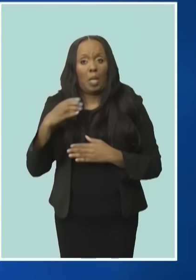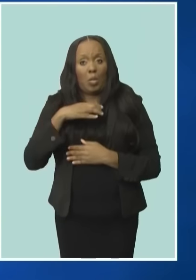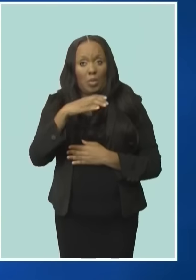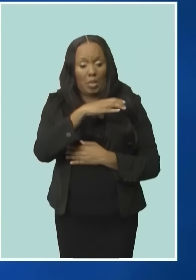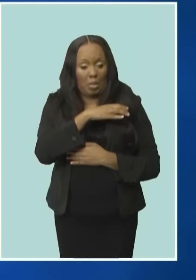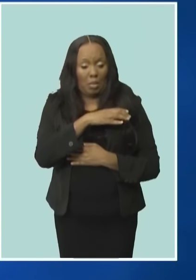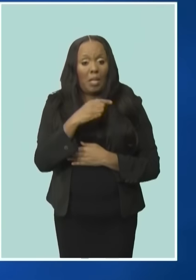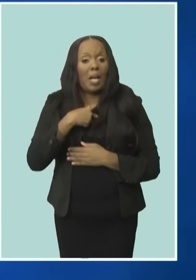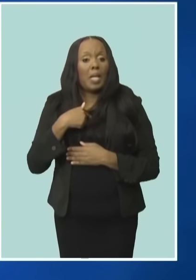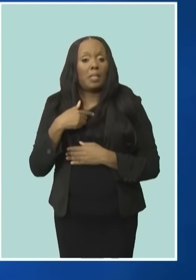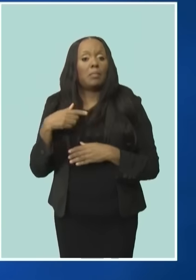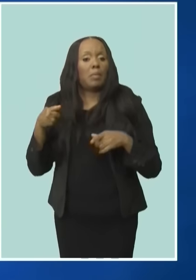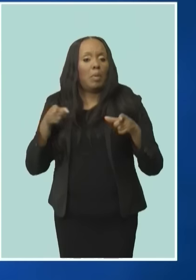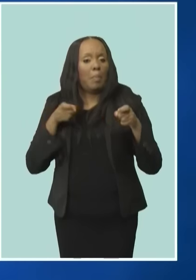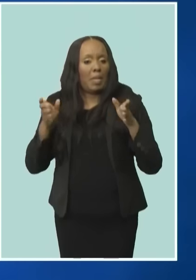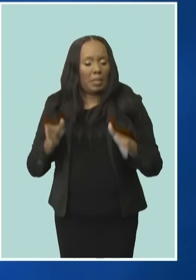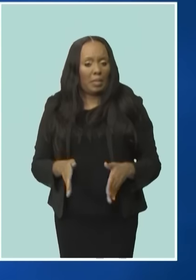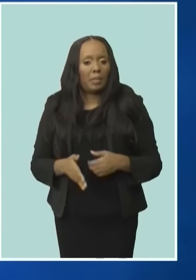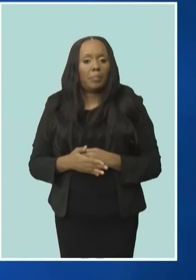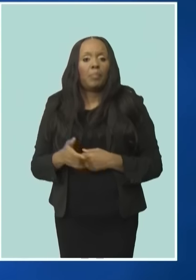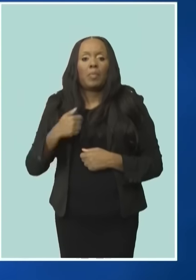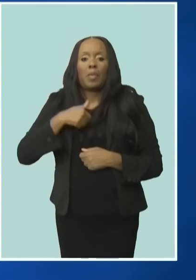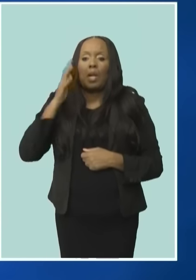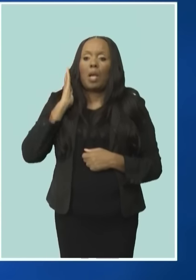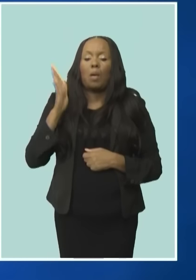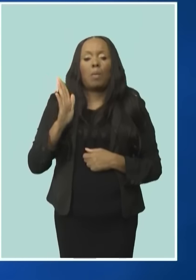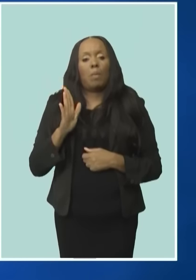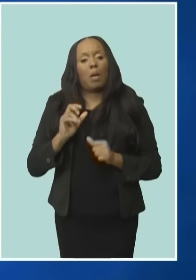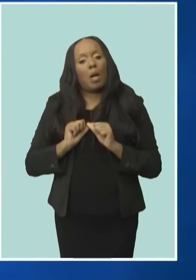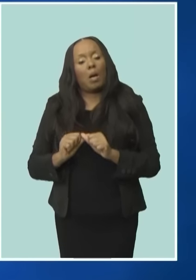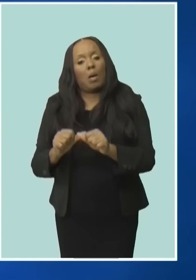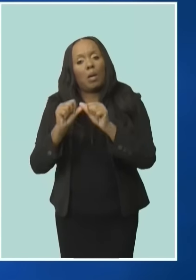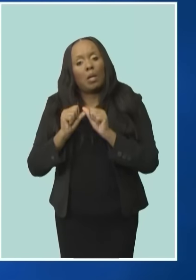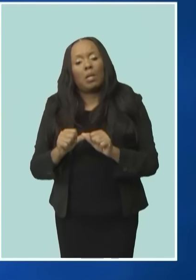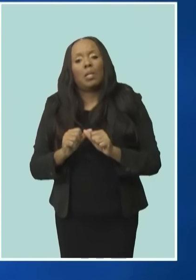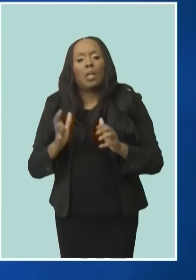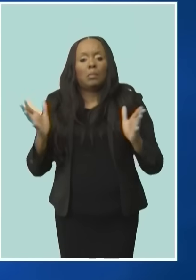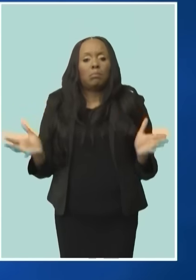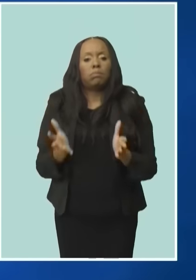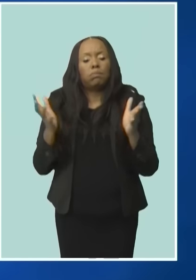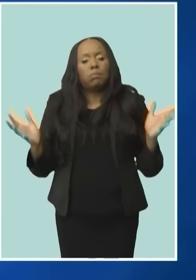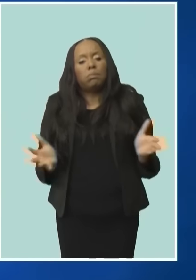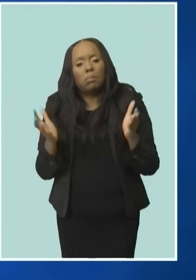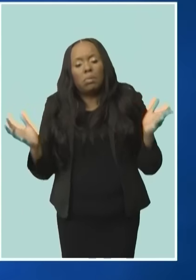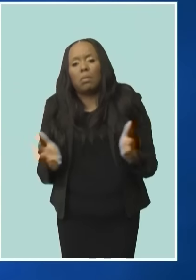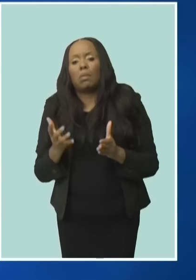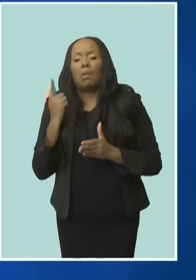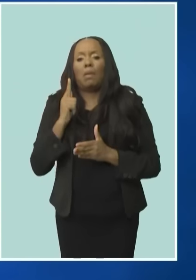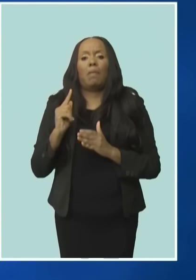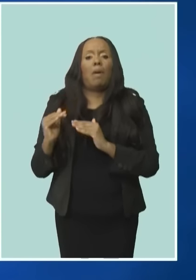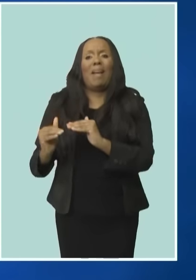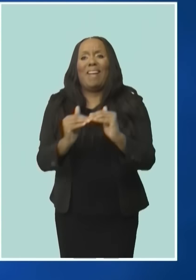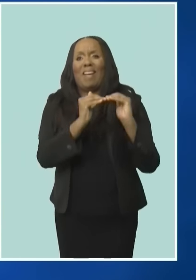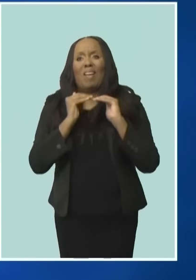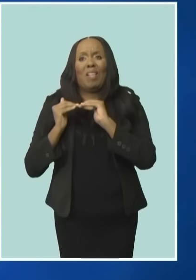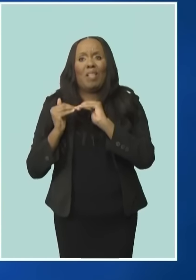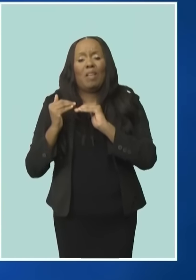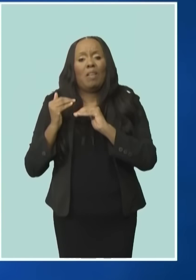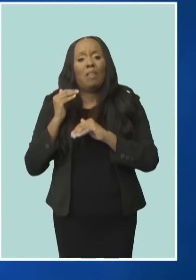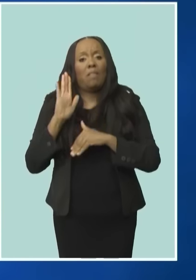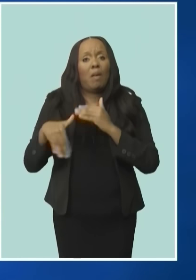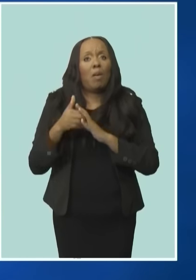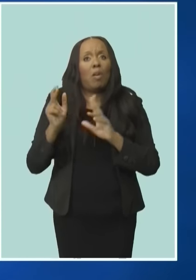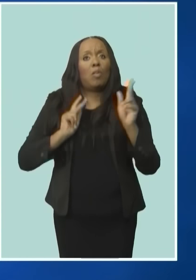continue, with your help of course, to agitate for the equal state of our citizens at the global